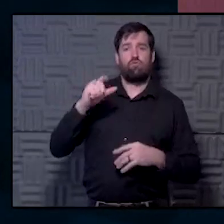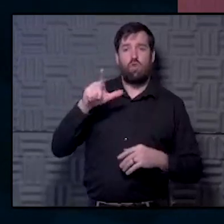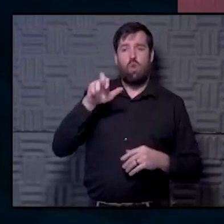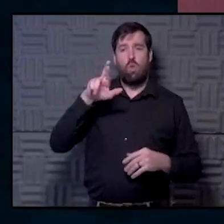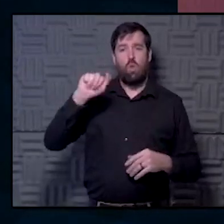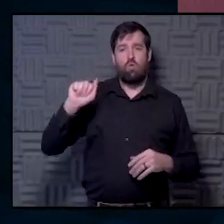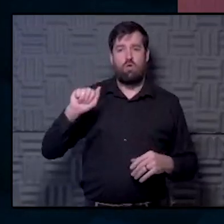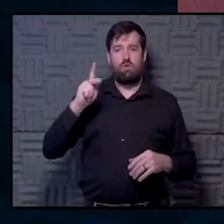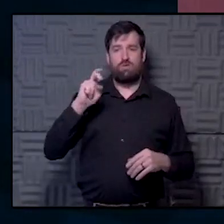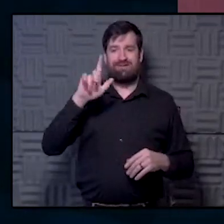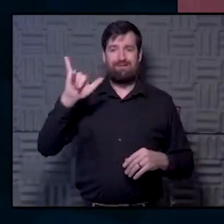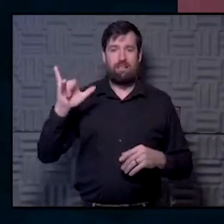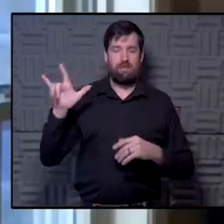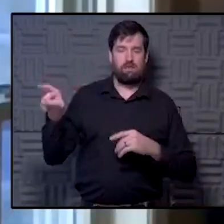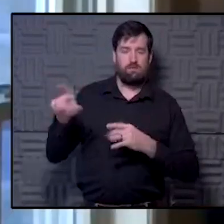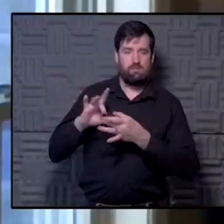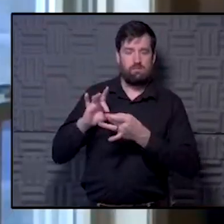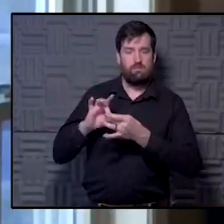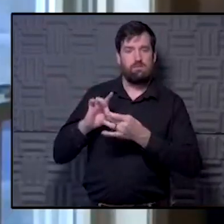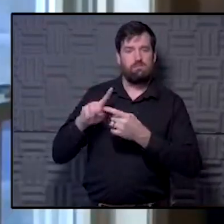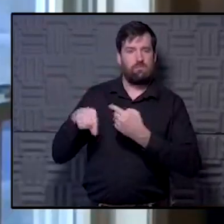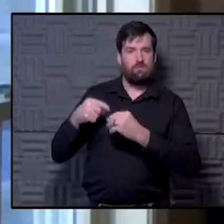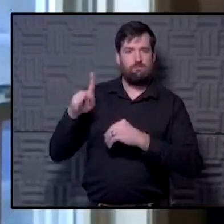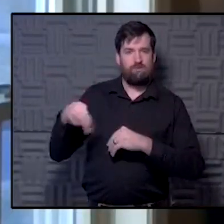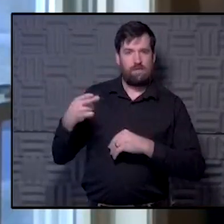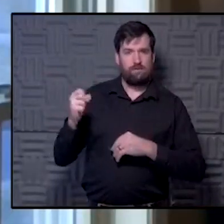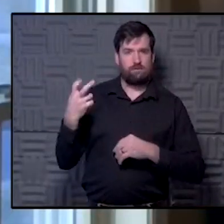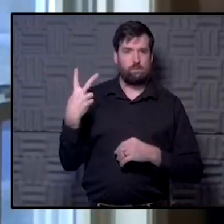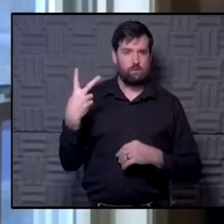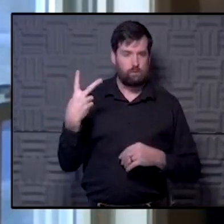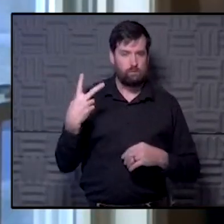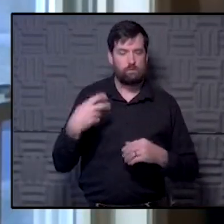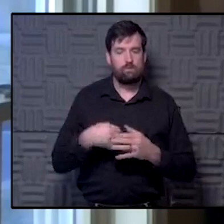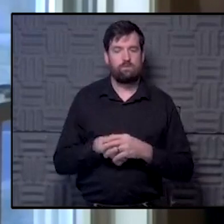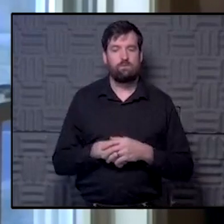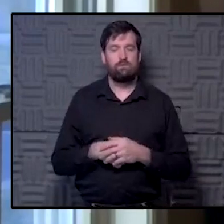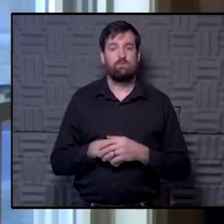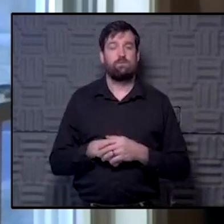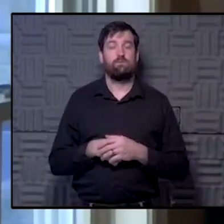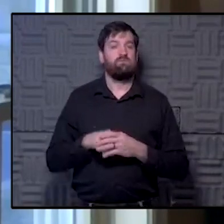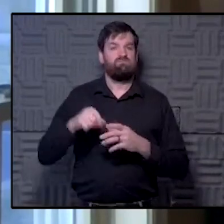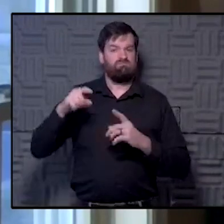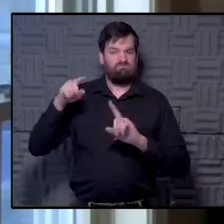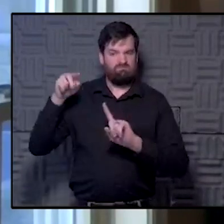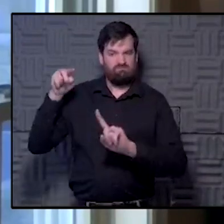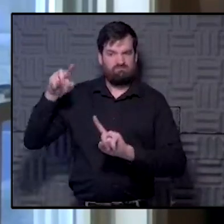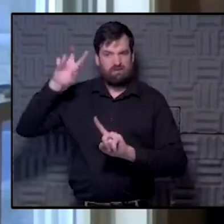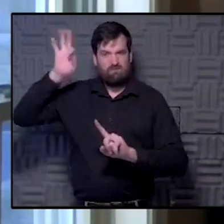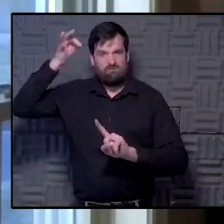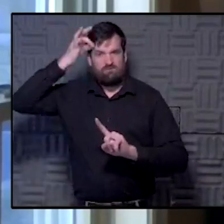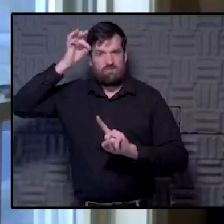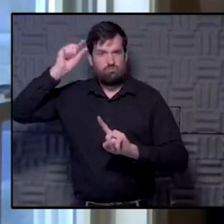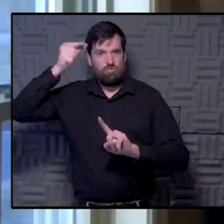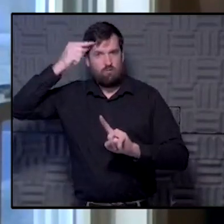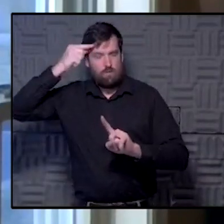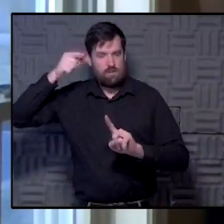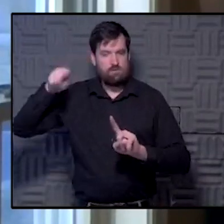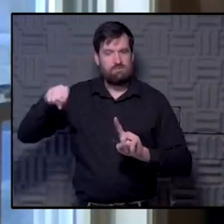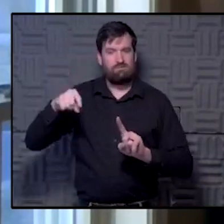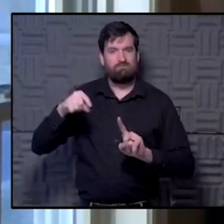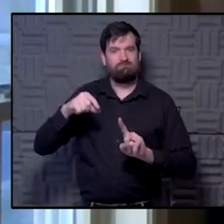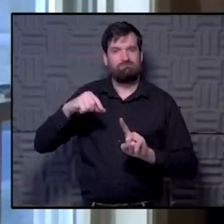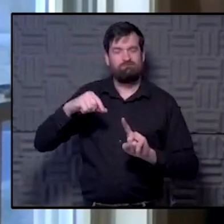2 rollout. She talked about the fact that at least when it comes to the federal government and their supply of the vaccine, that there will only be